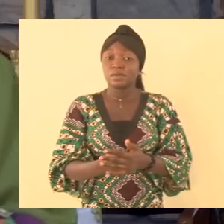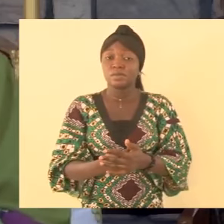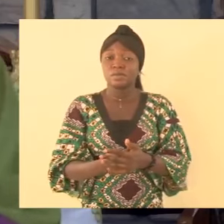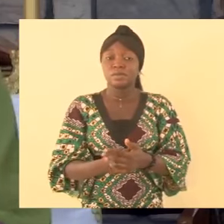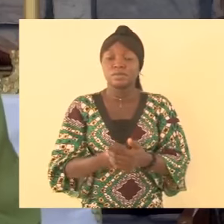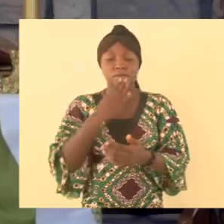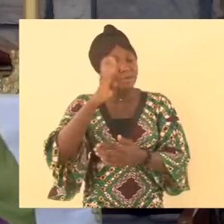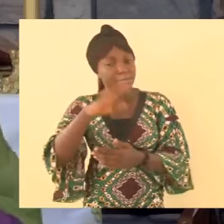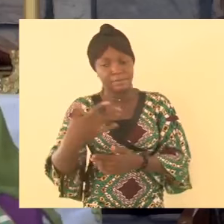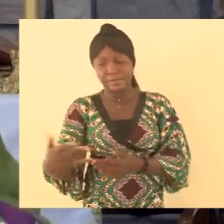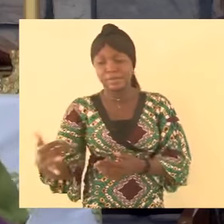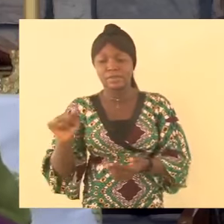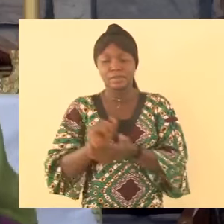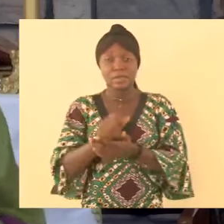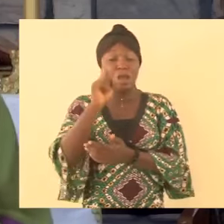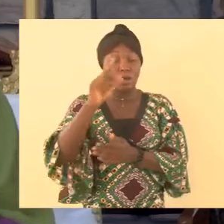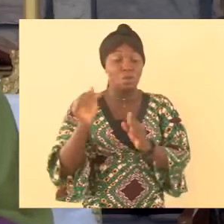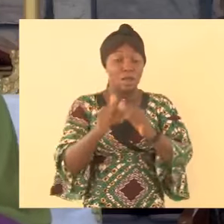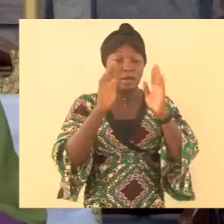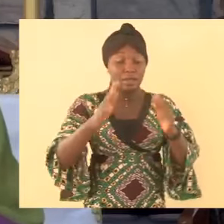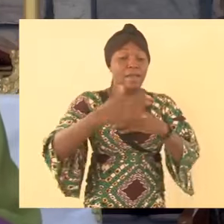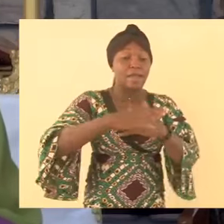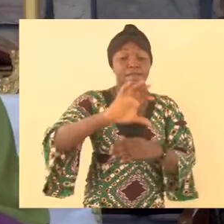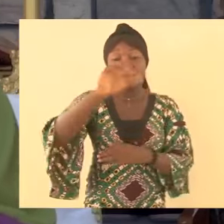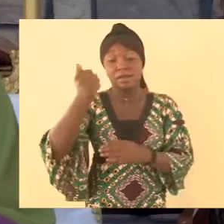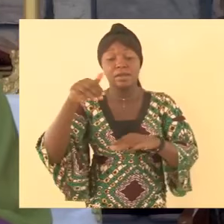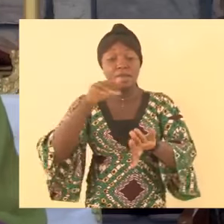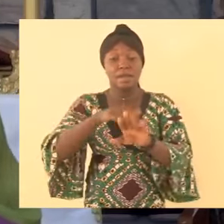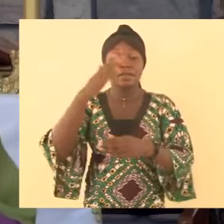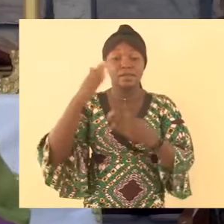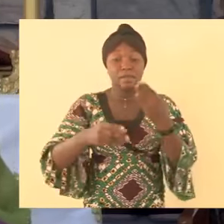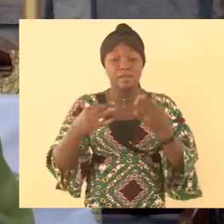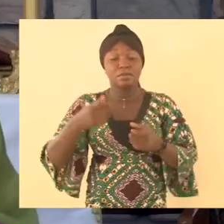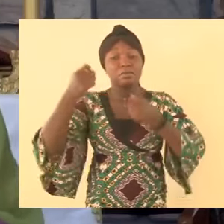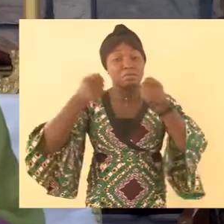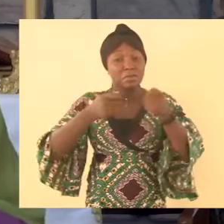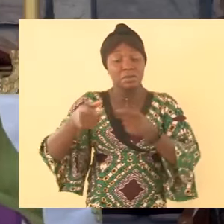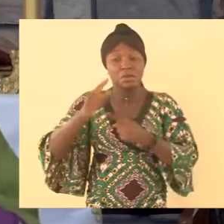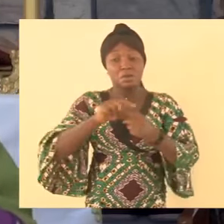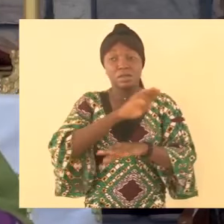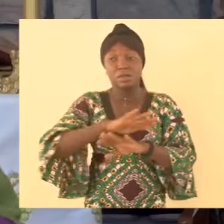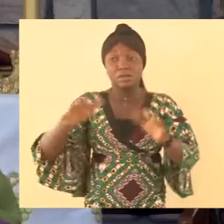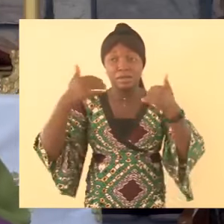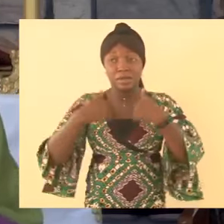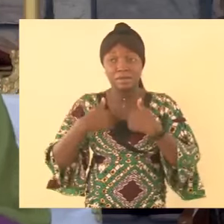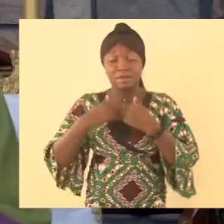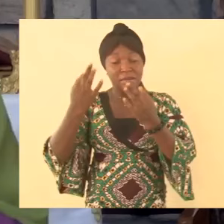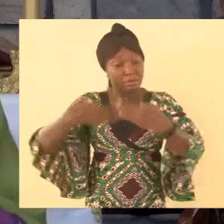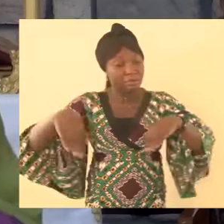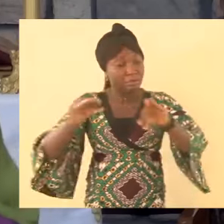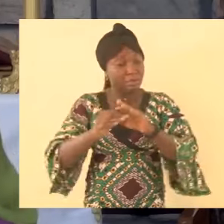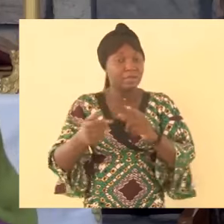I mean, it's a terrible thing. It's a terrible thing that one leader after the other, at the end of their reign, when they no longer have